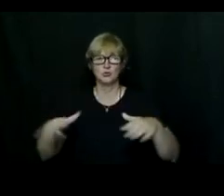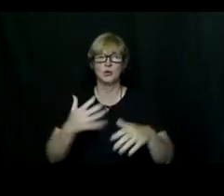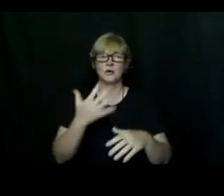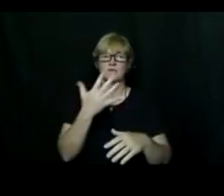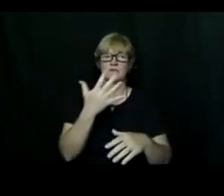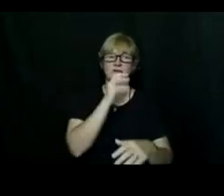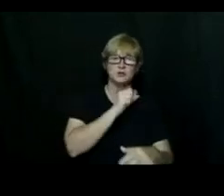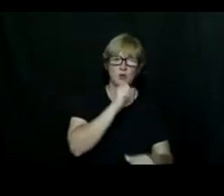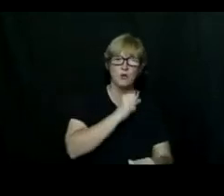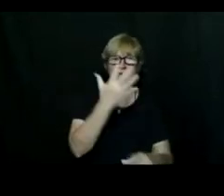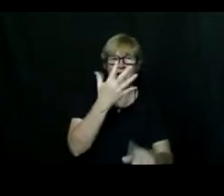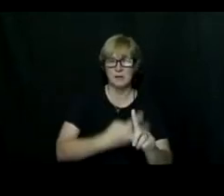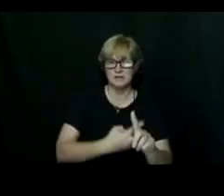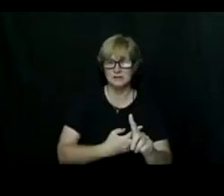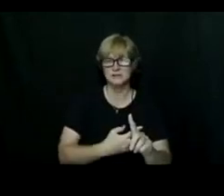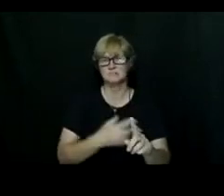rather large age range.